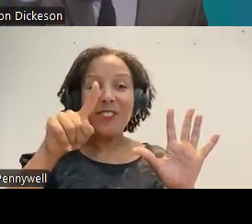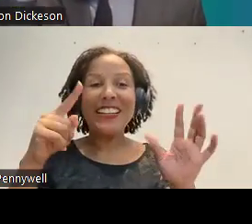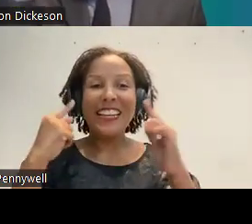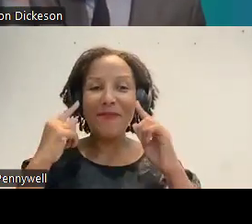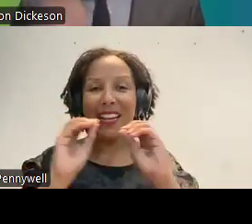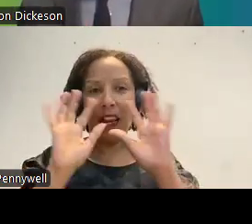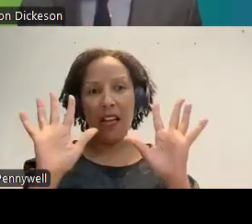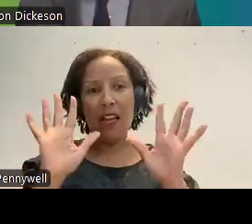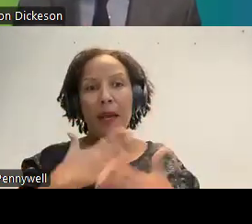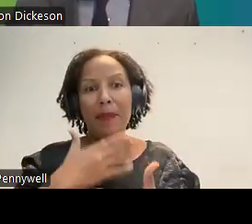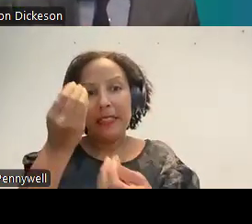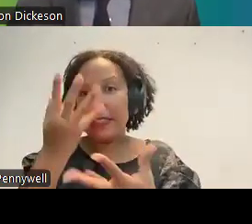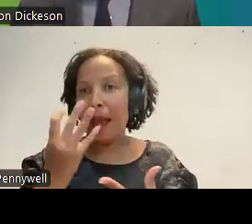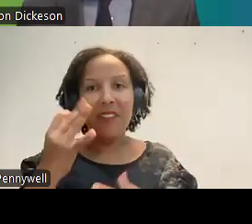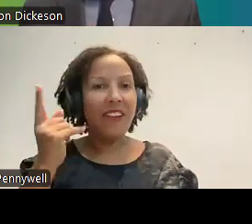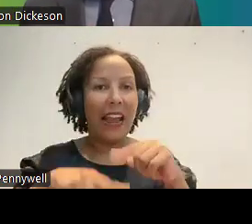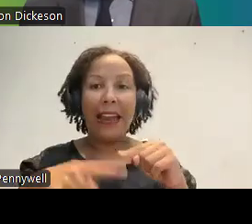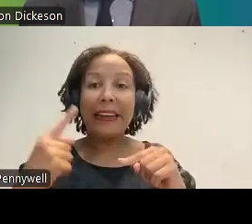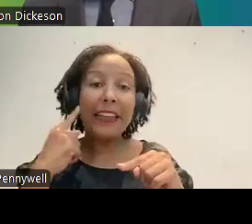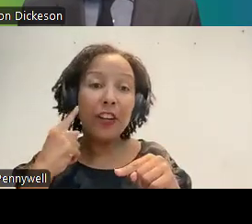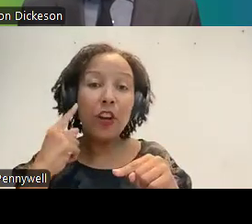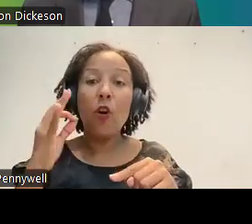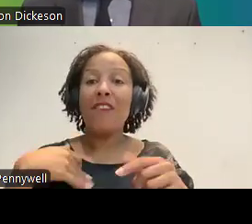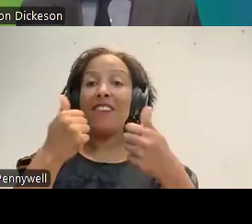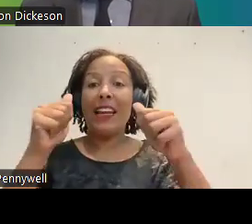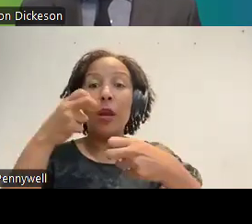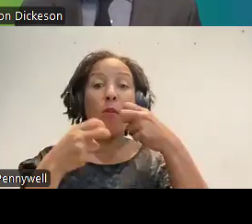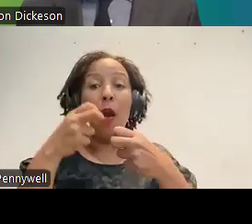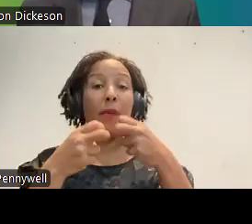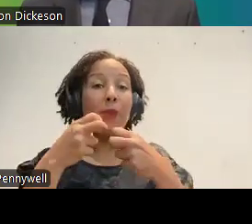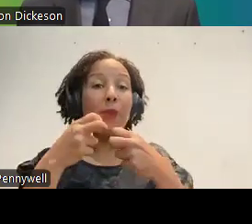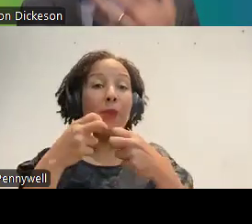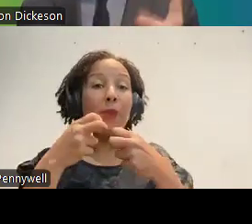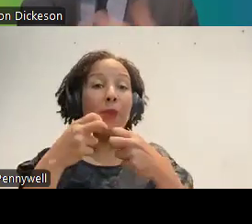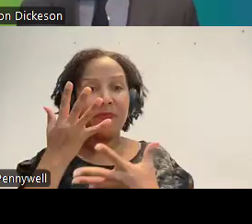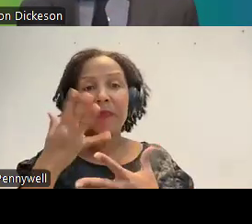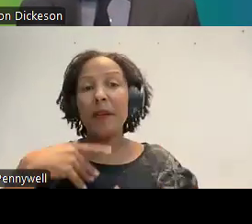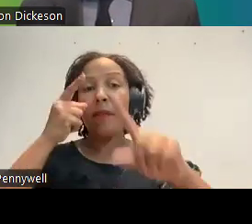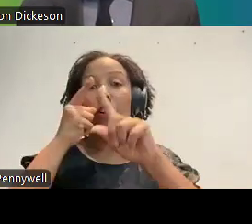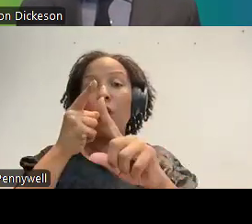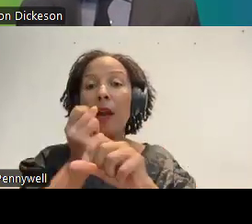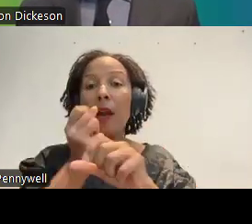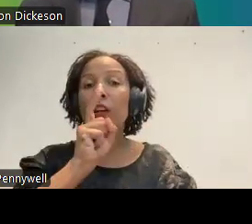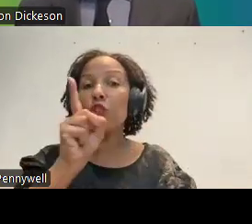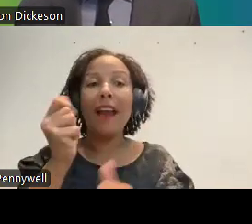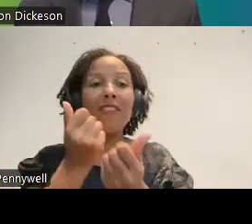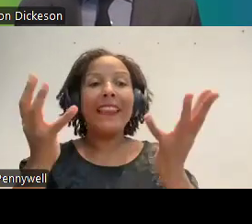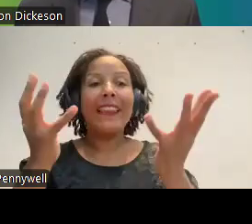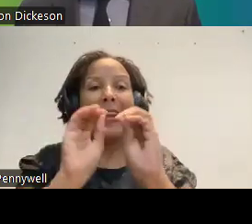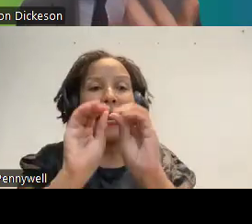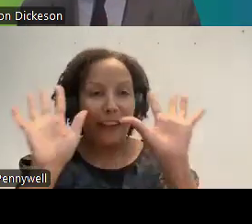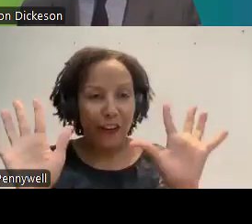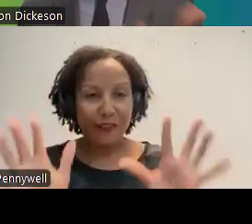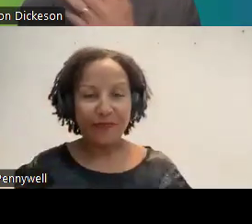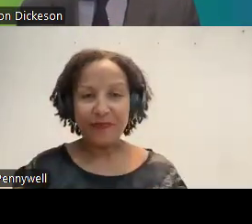let me know if that changes or if there's an issue at any point in time, because I want to make sure that everything's coming through clearly. As